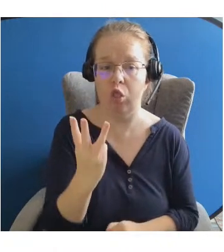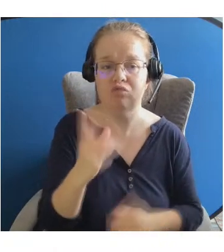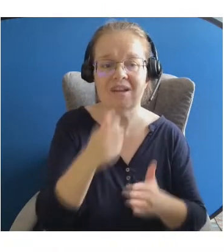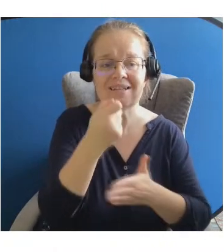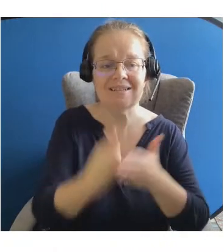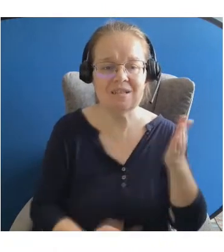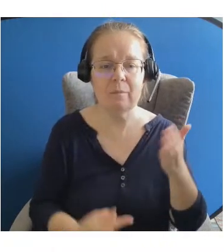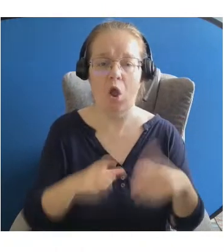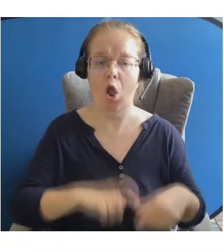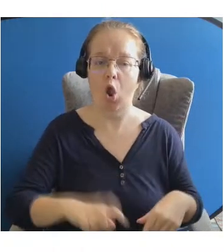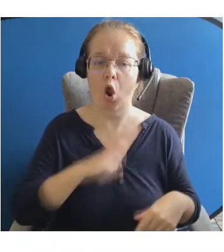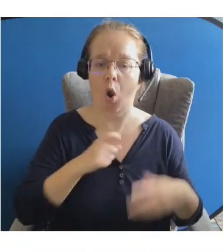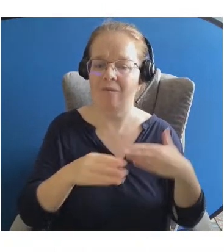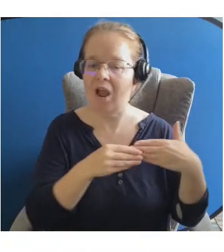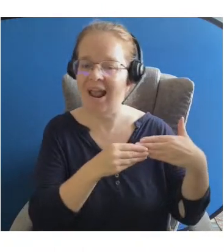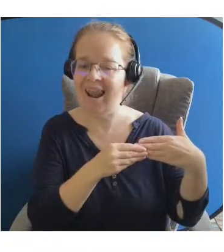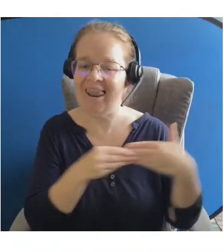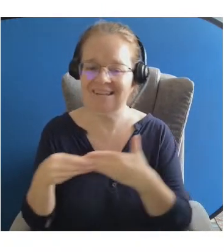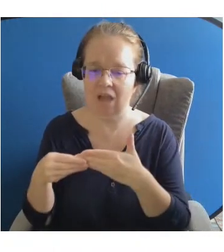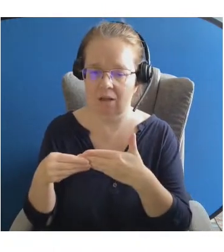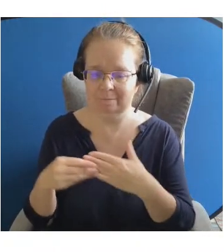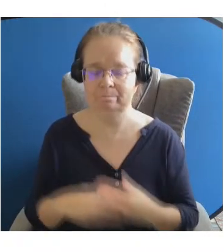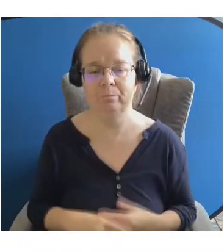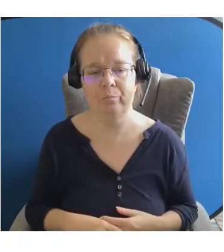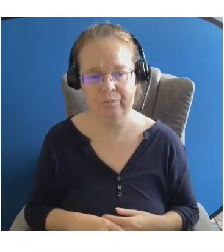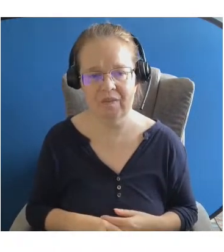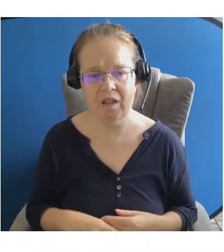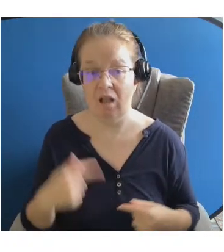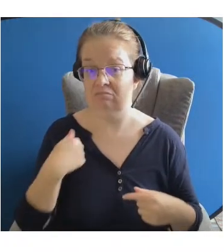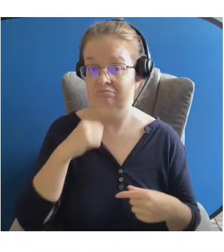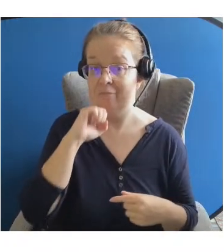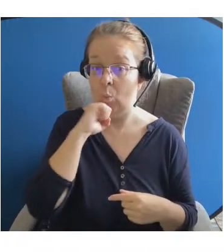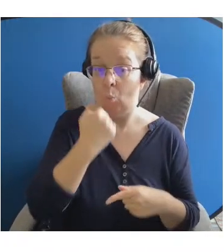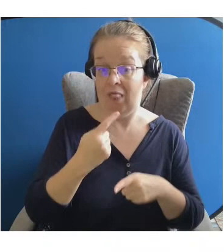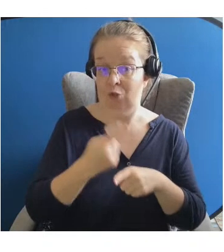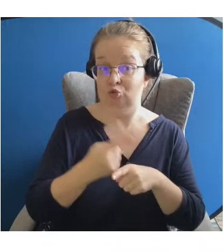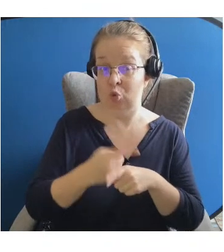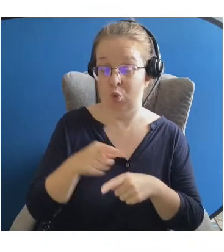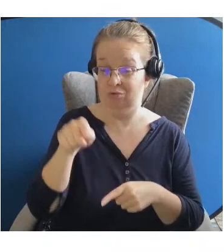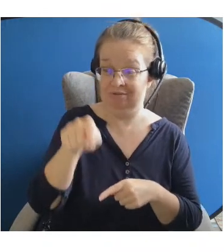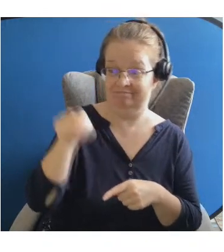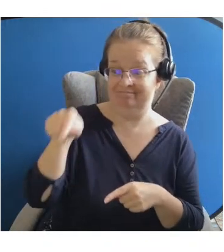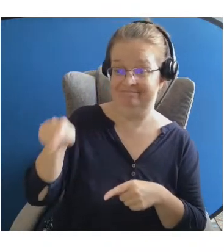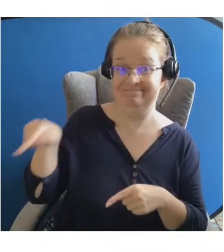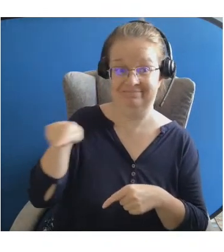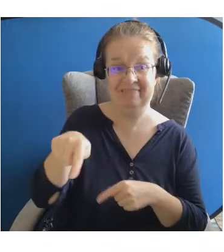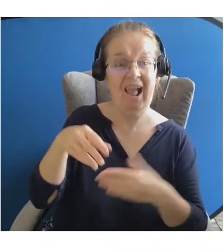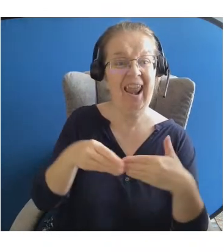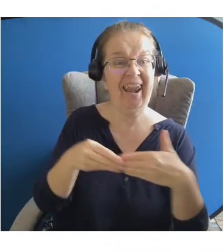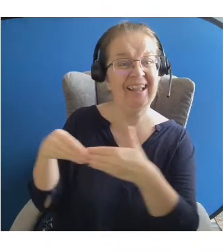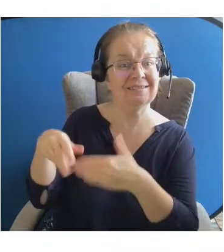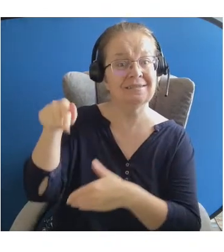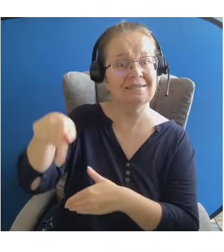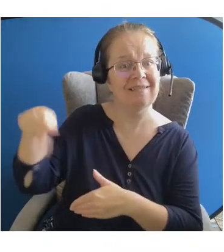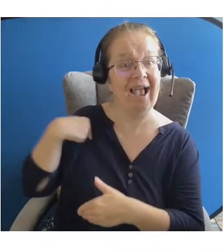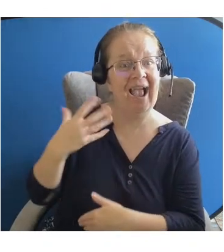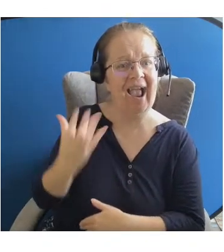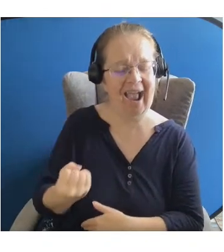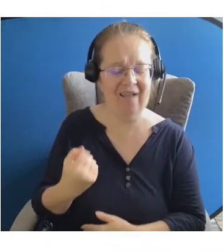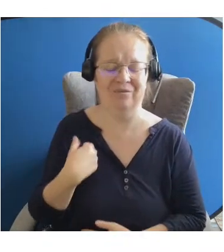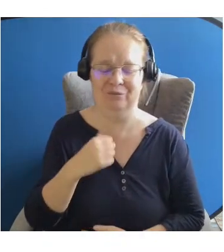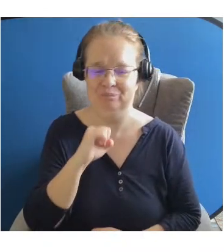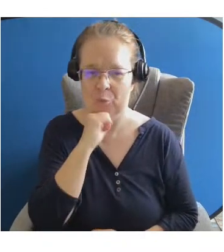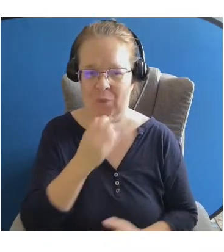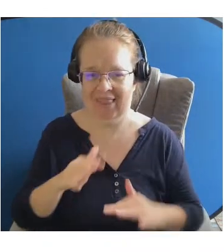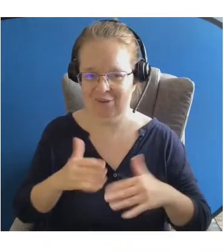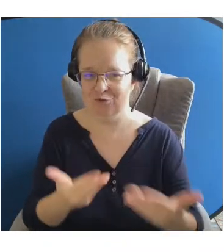disability confident leader, and we're going to be talking in a moment to some of our leaders. But I'm presenting a